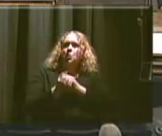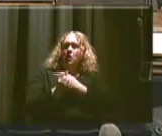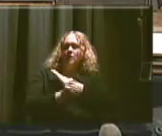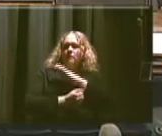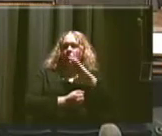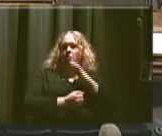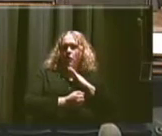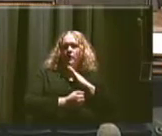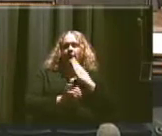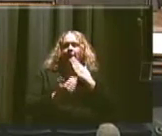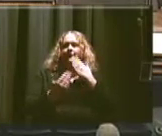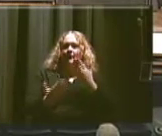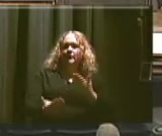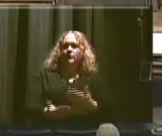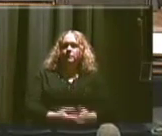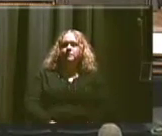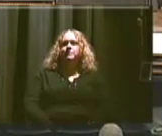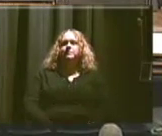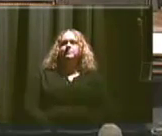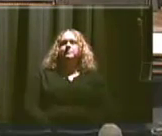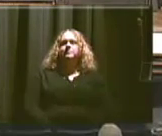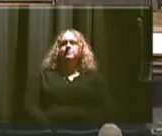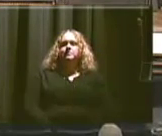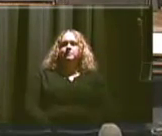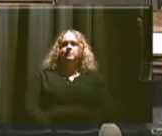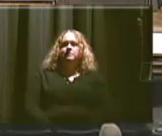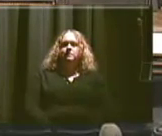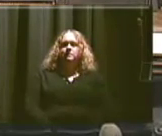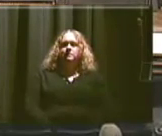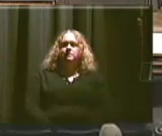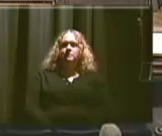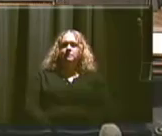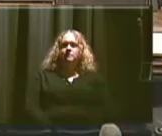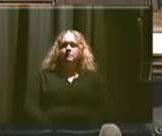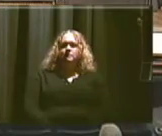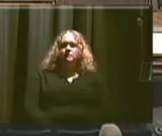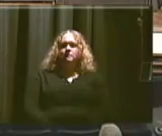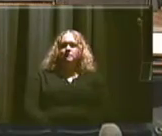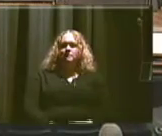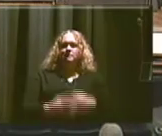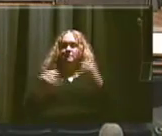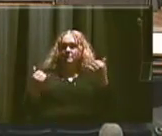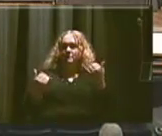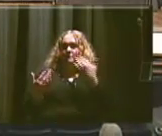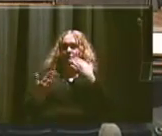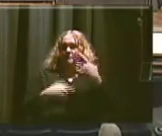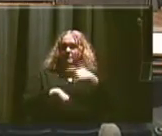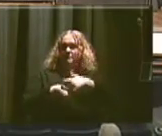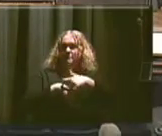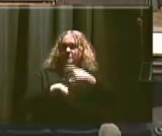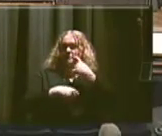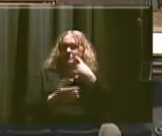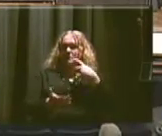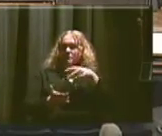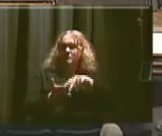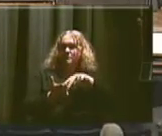you. Great. I think it might be a good time to stand and stretch.